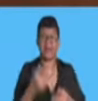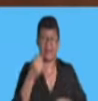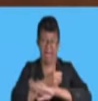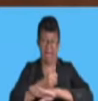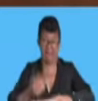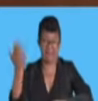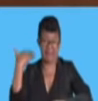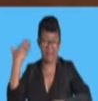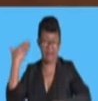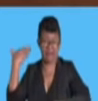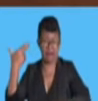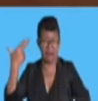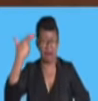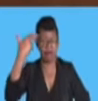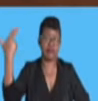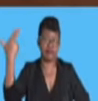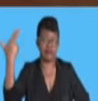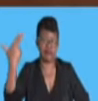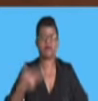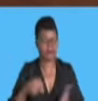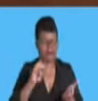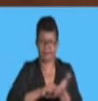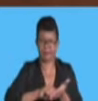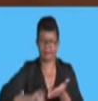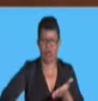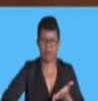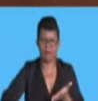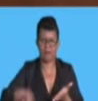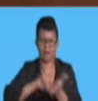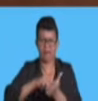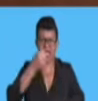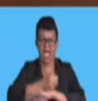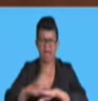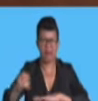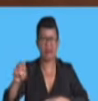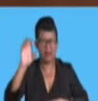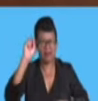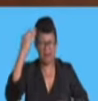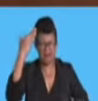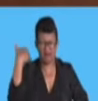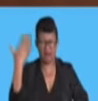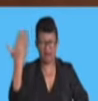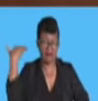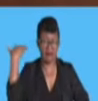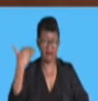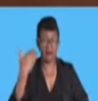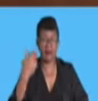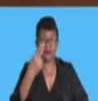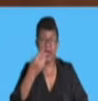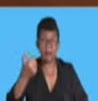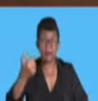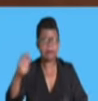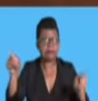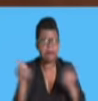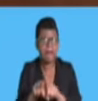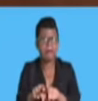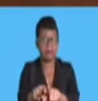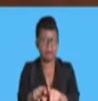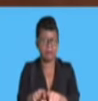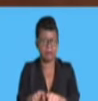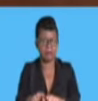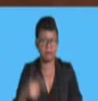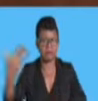we heard nothing of the events of 2006, where a democratically elected government was also removed by the